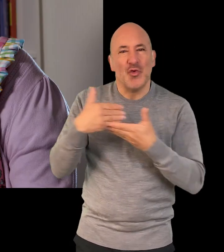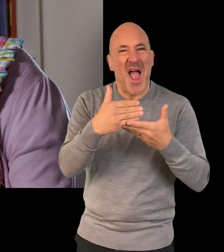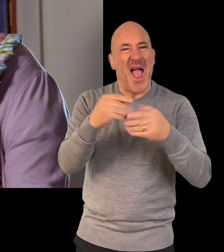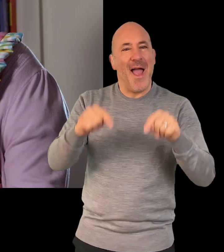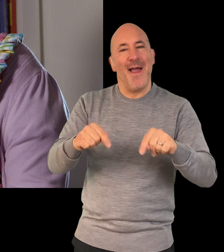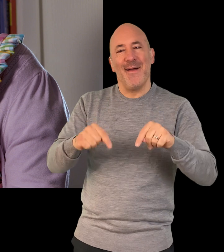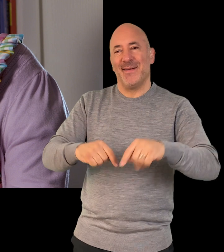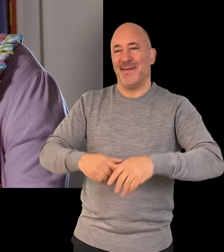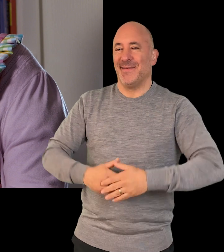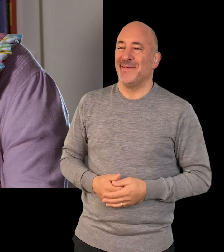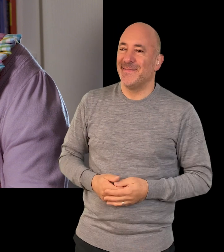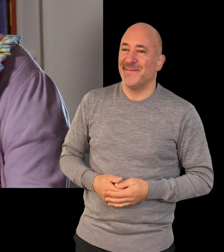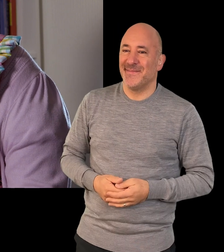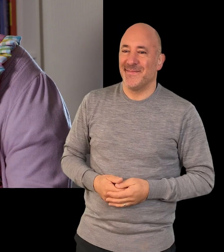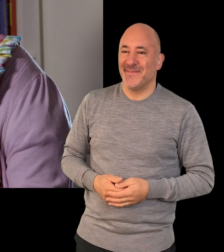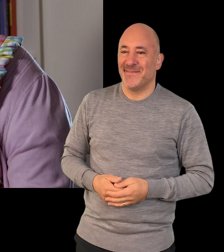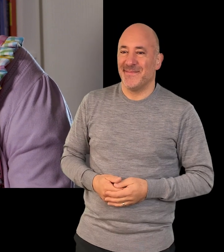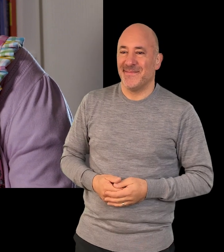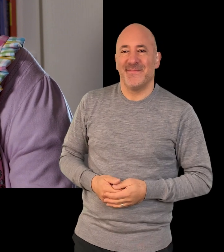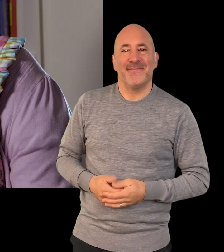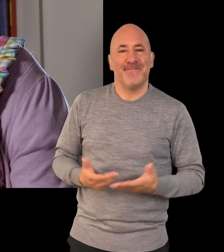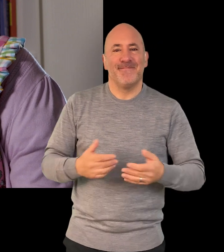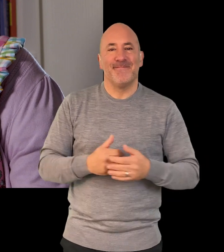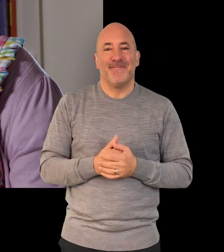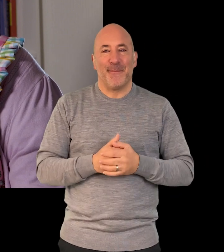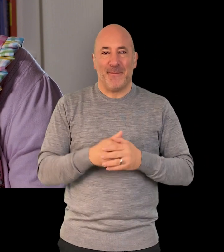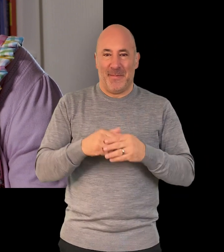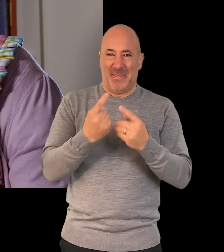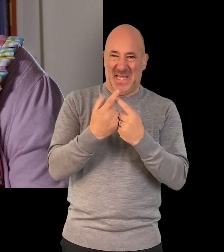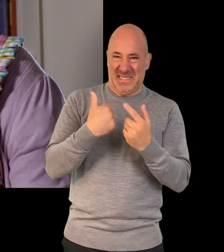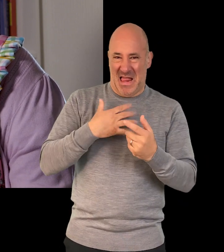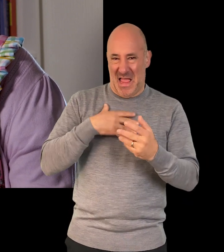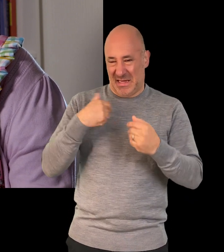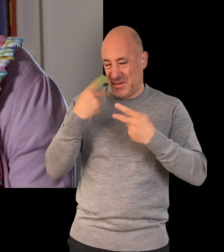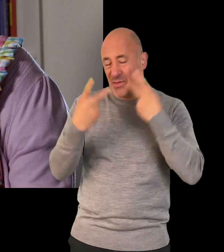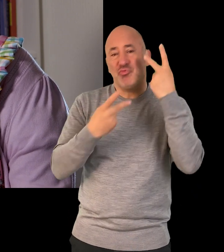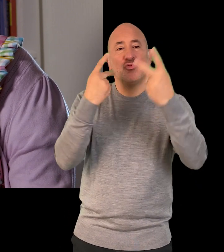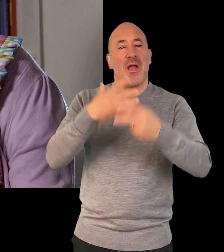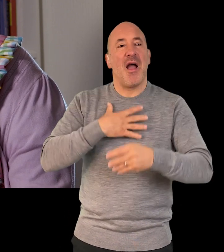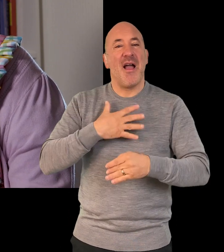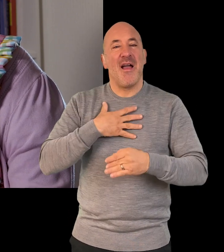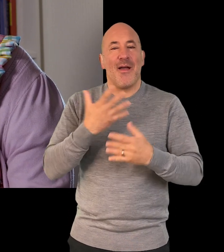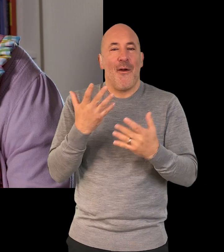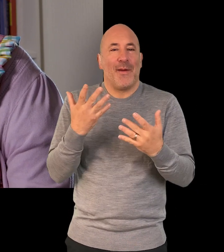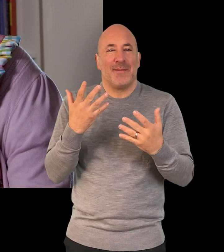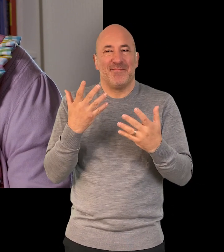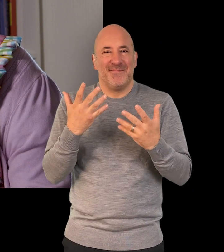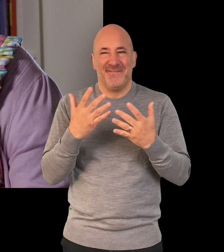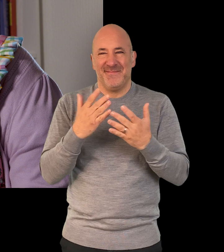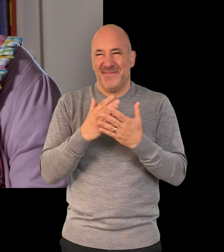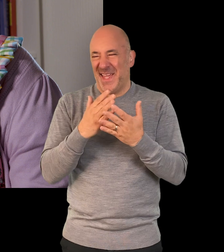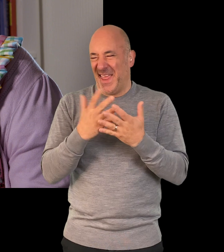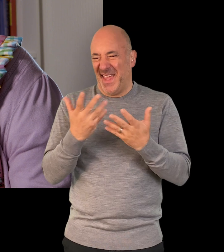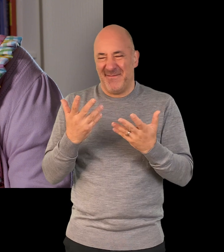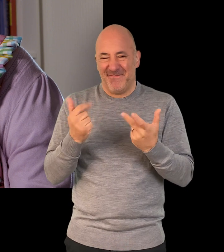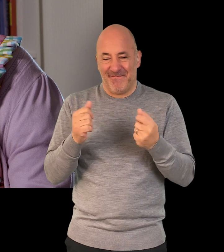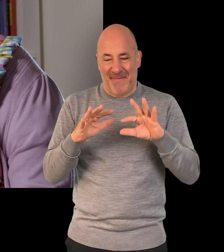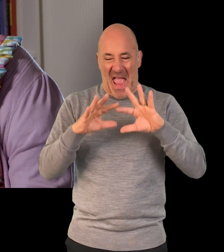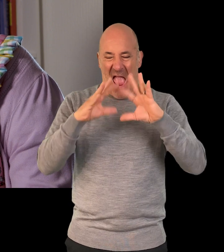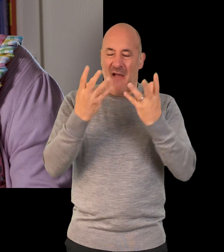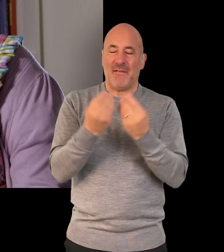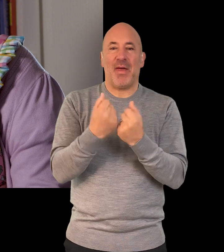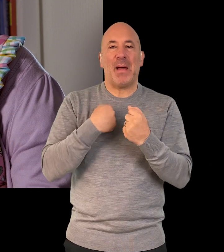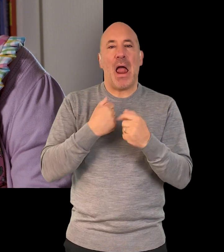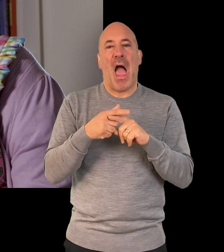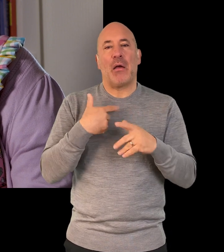sharing. I enjoy singing the things that I make, and it's sort of you know, the whole cheesy, how you